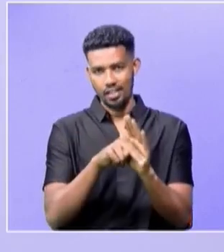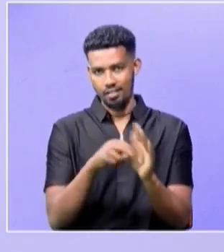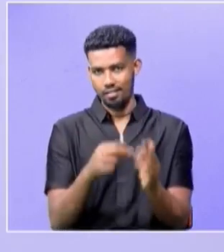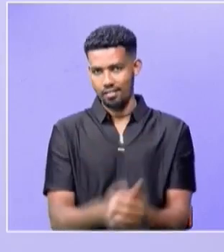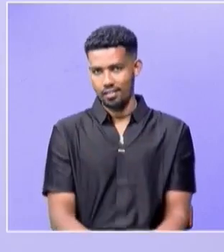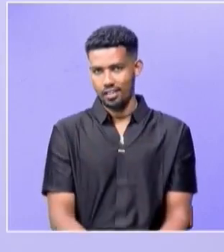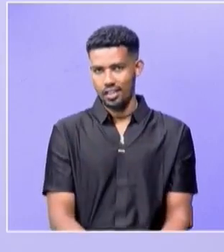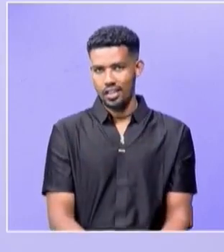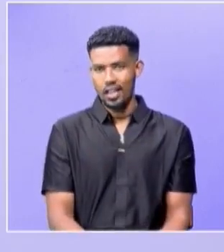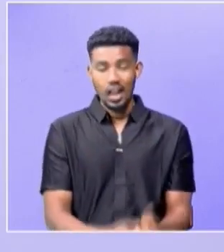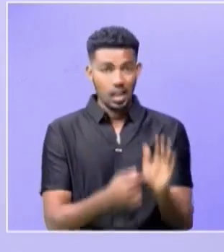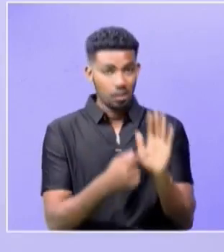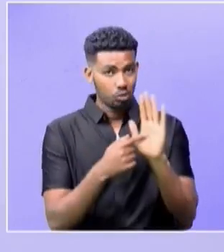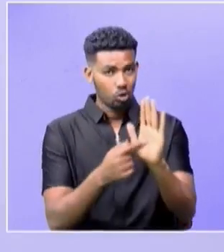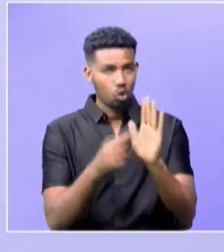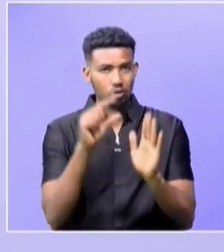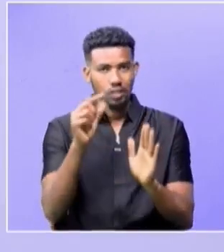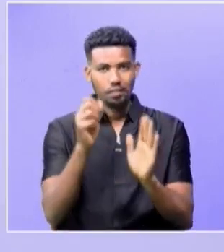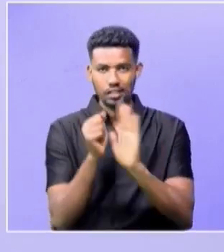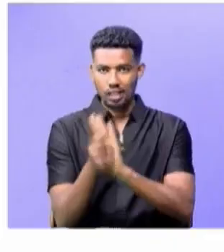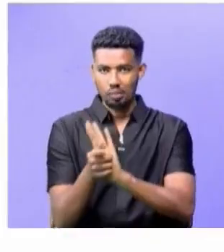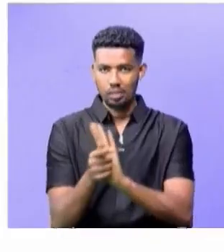you with some examples.